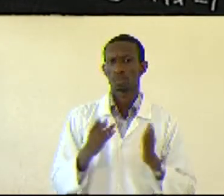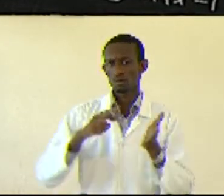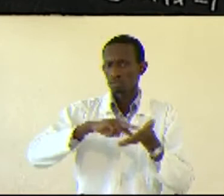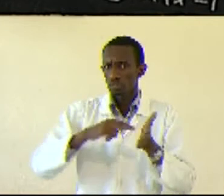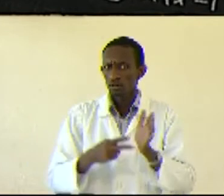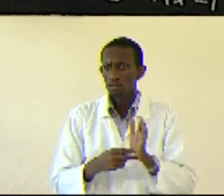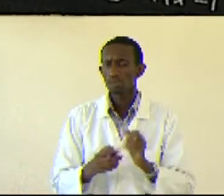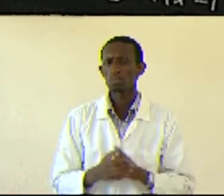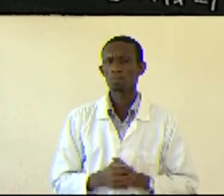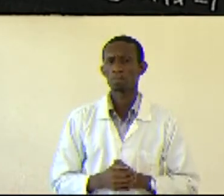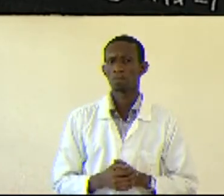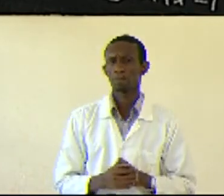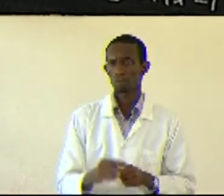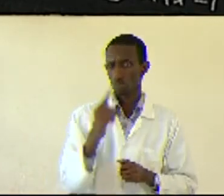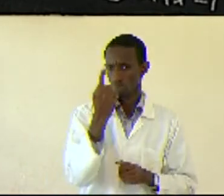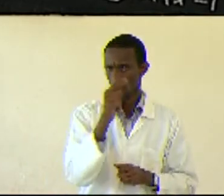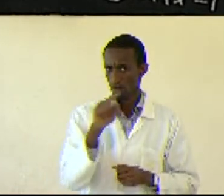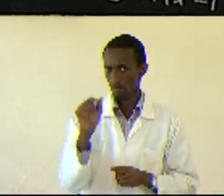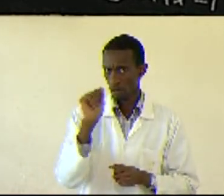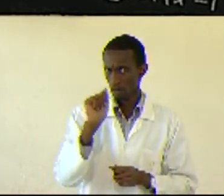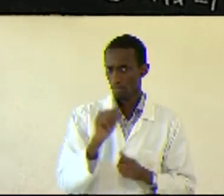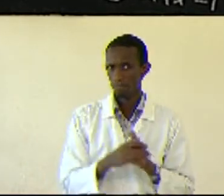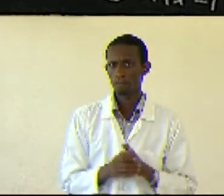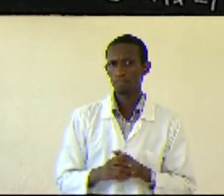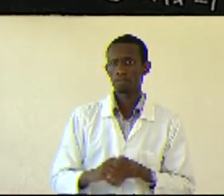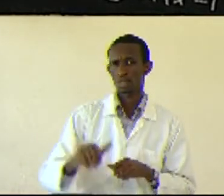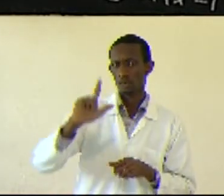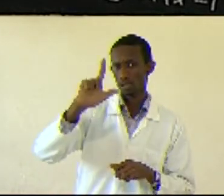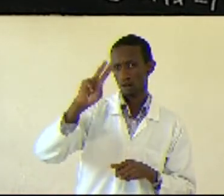the formula 1 over a, ln of